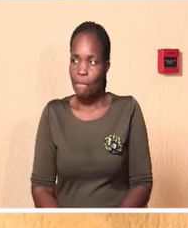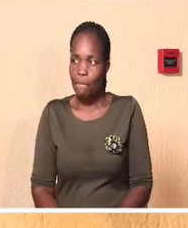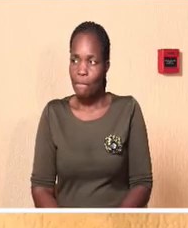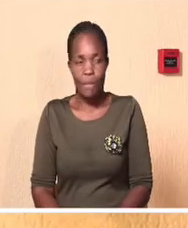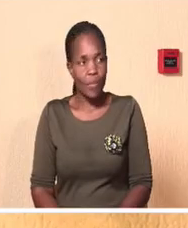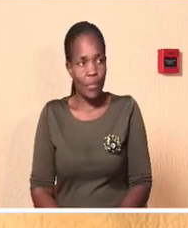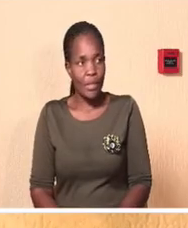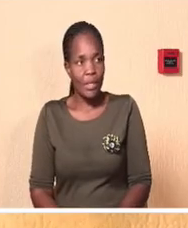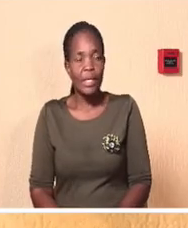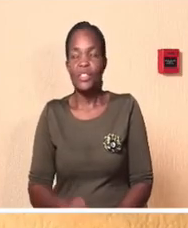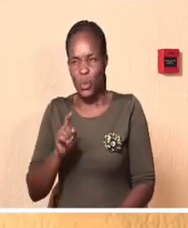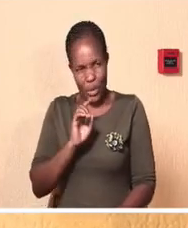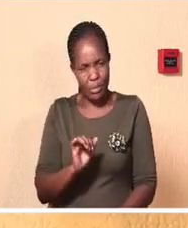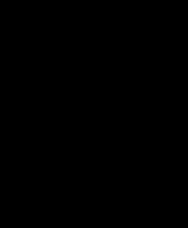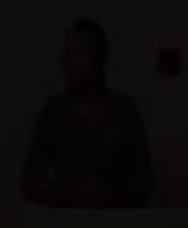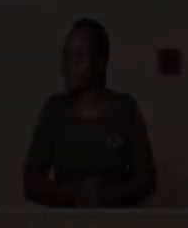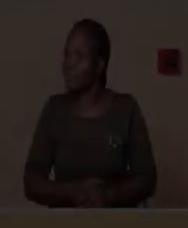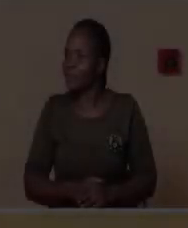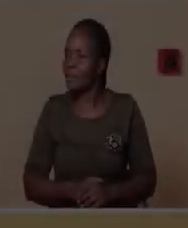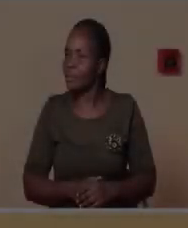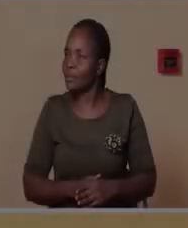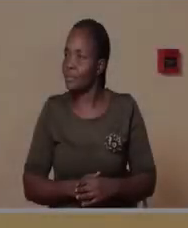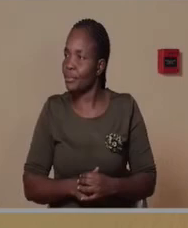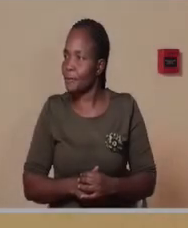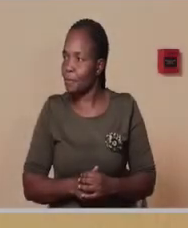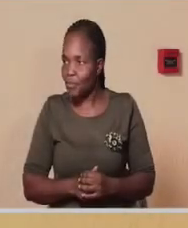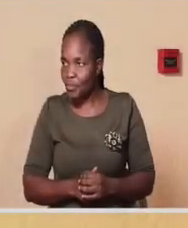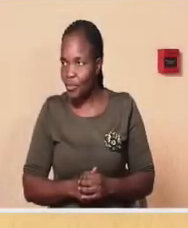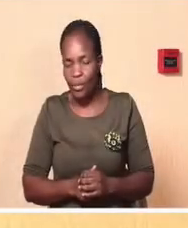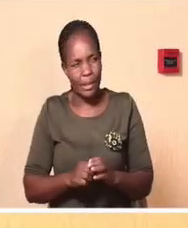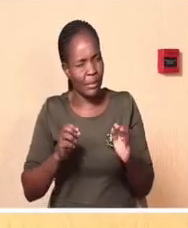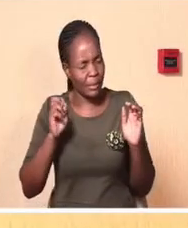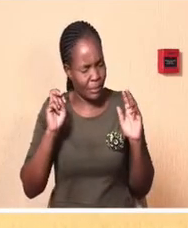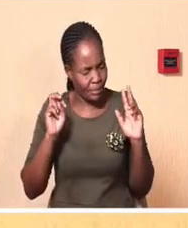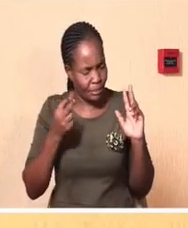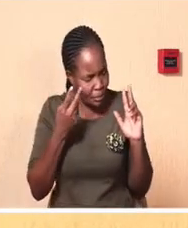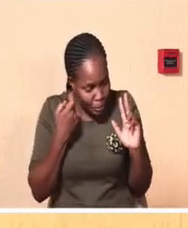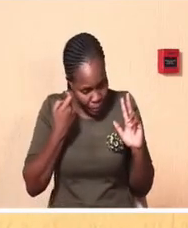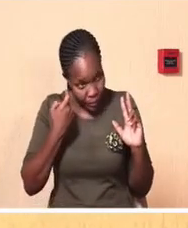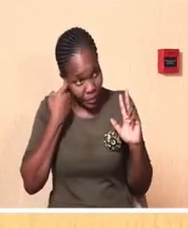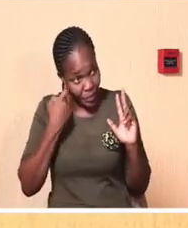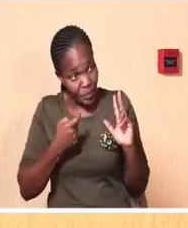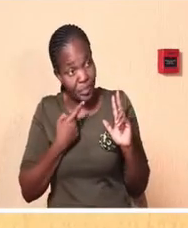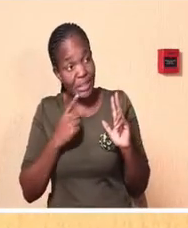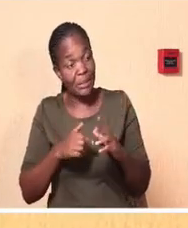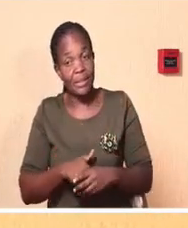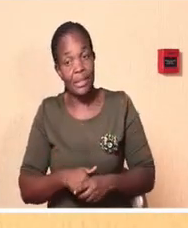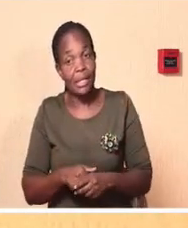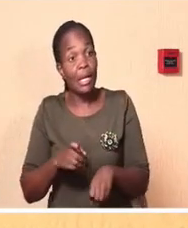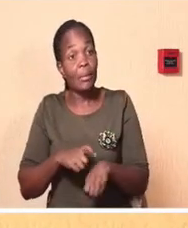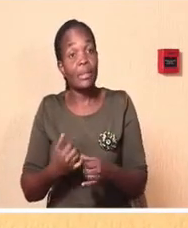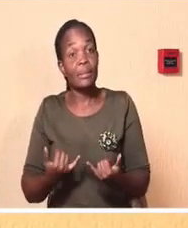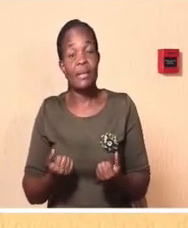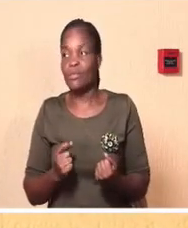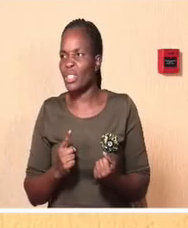is clear. I think it's clear. Thank you very much. The Honorable Deputy Minister has said, at the moment what we have is